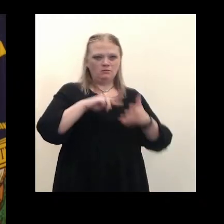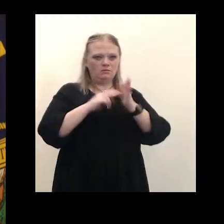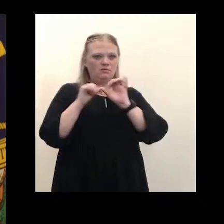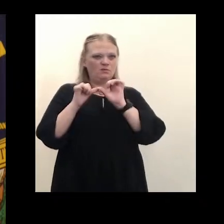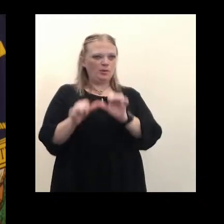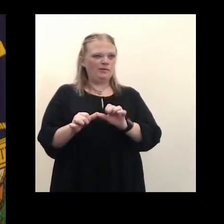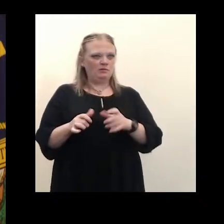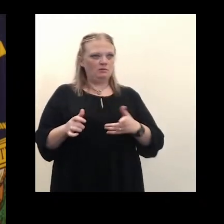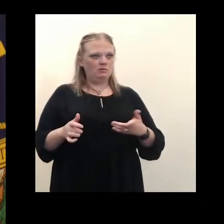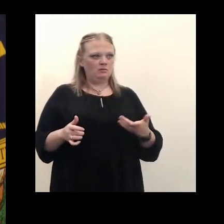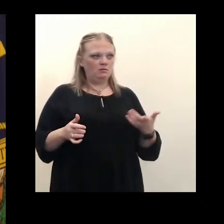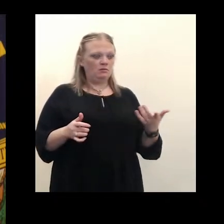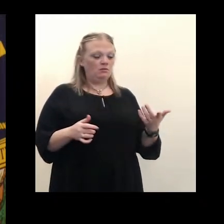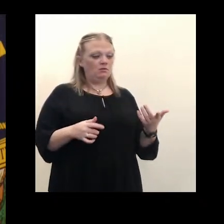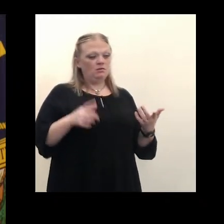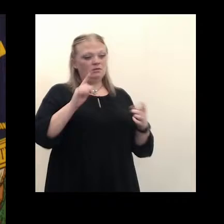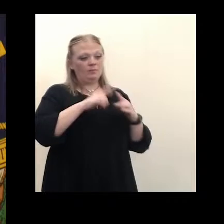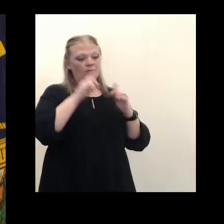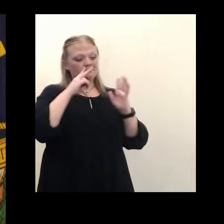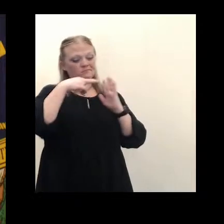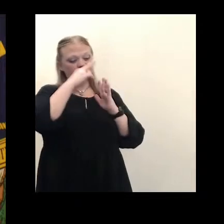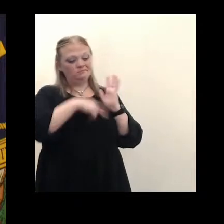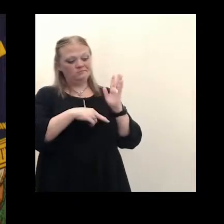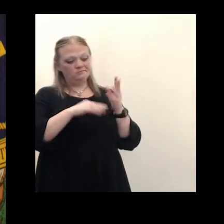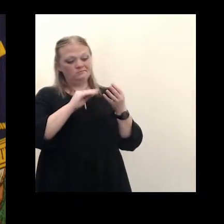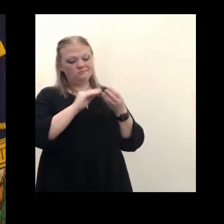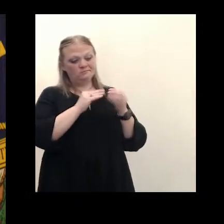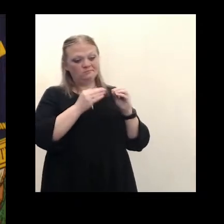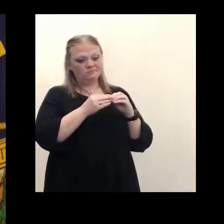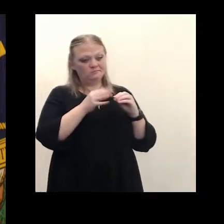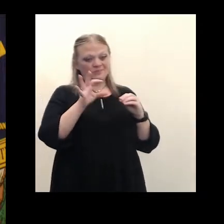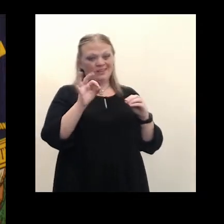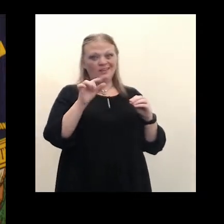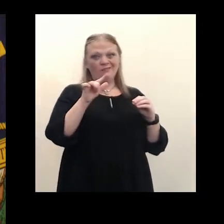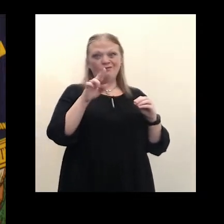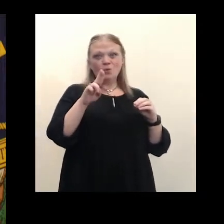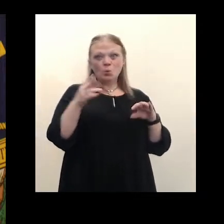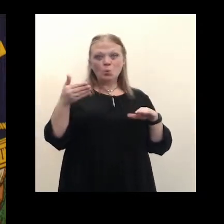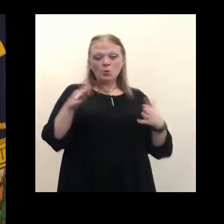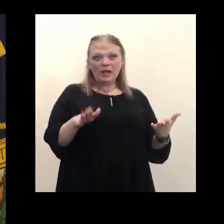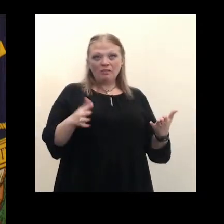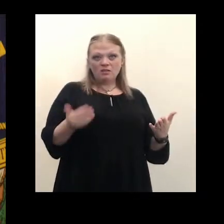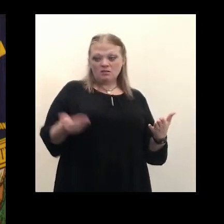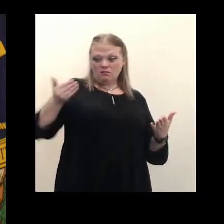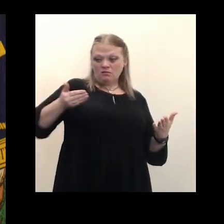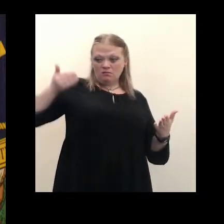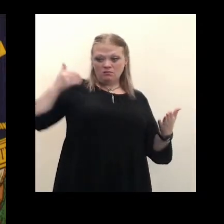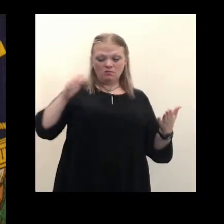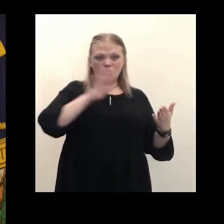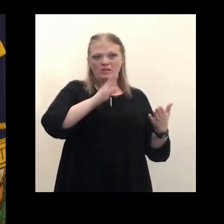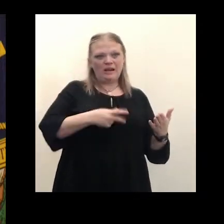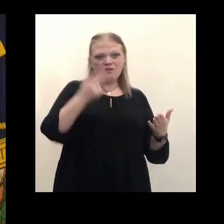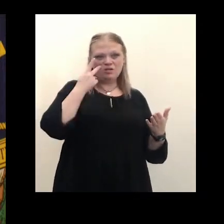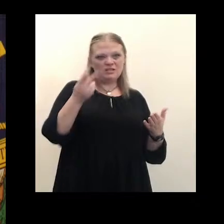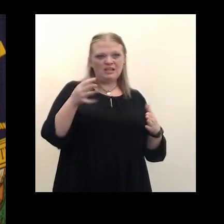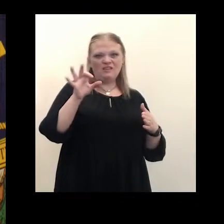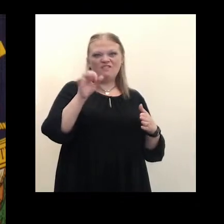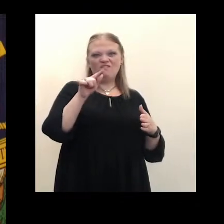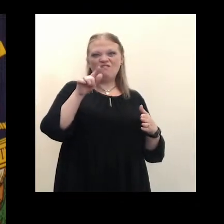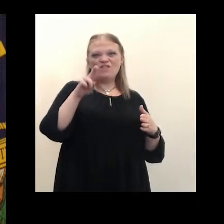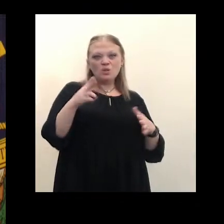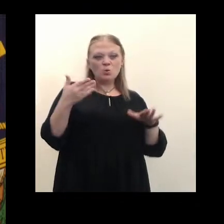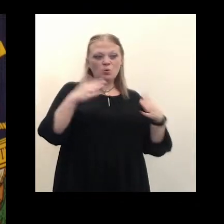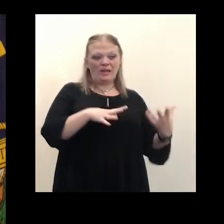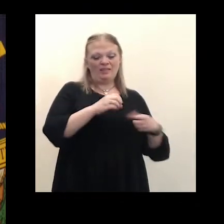I do know by looking at these numbers, just the flu deaths alone, in prior years, we would never have seen flu deaths, especially among the young